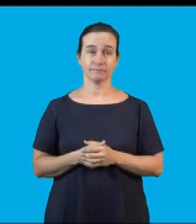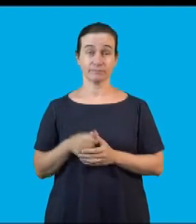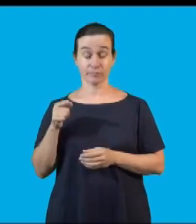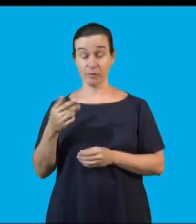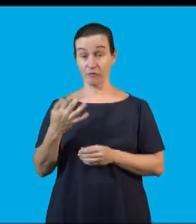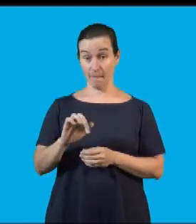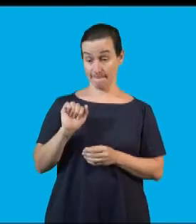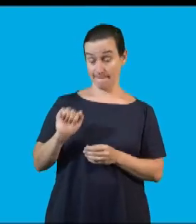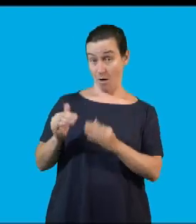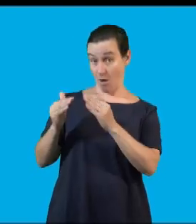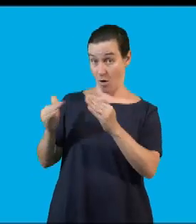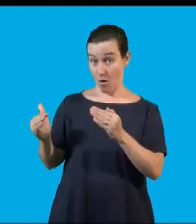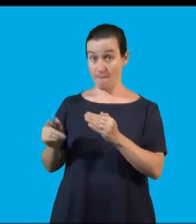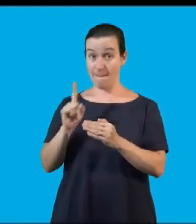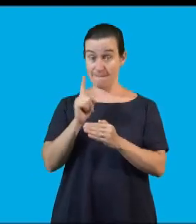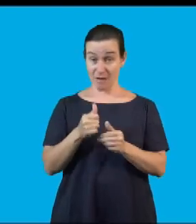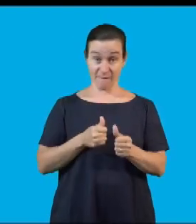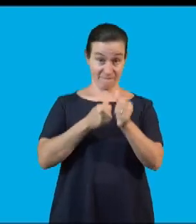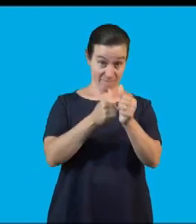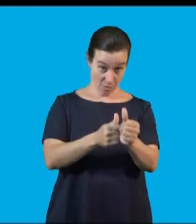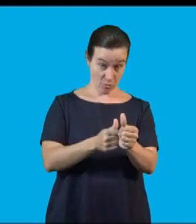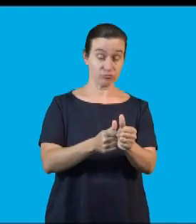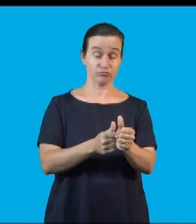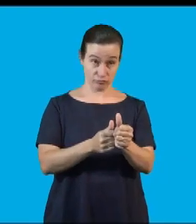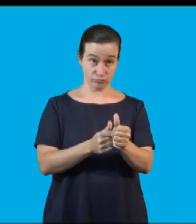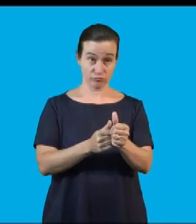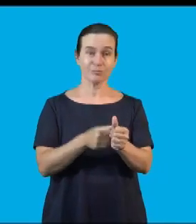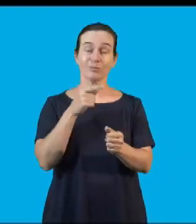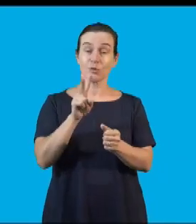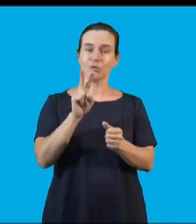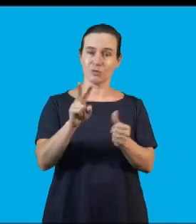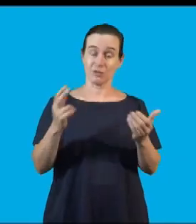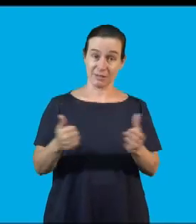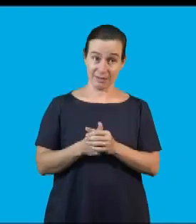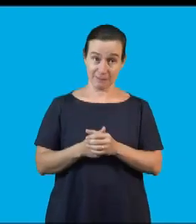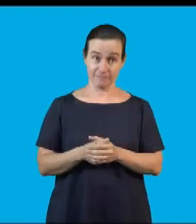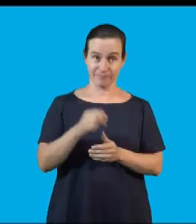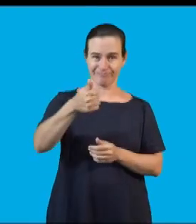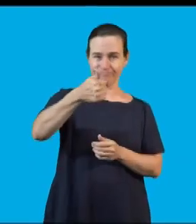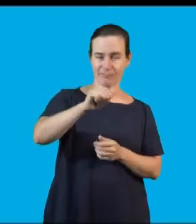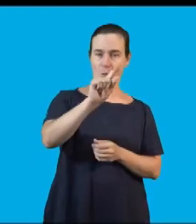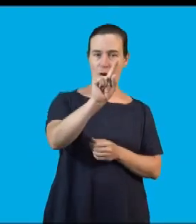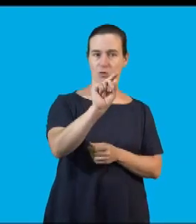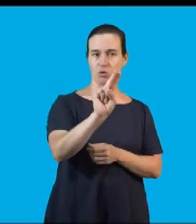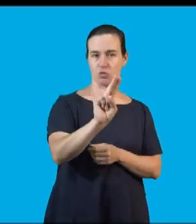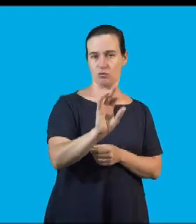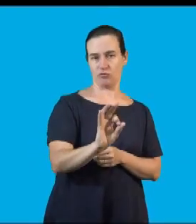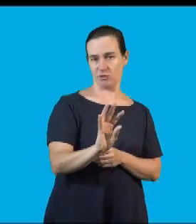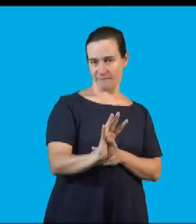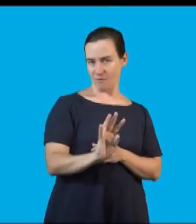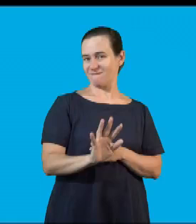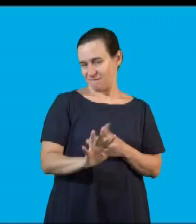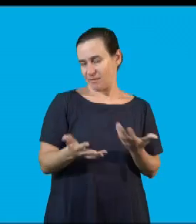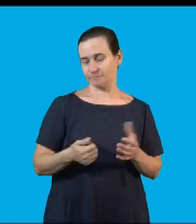To reach the new clinic from your home, follow these directions. As you can see, here the directions